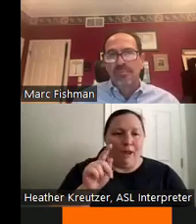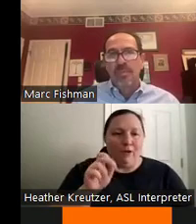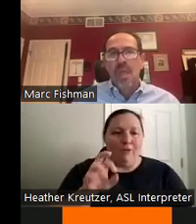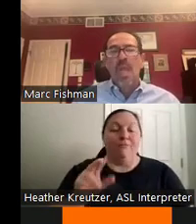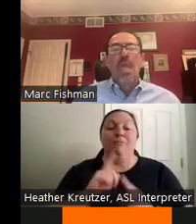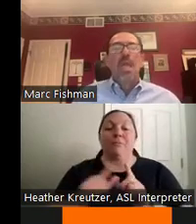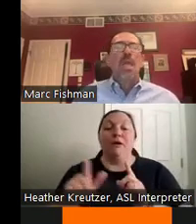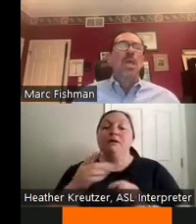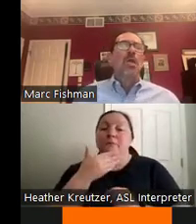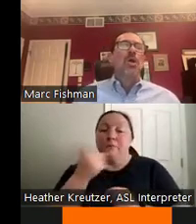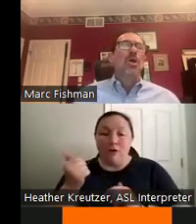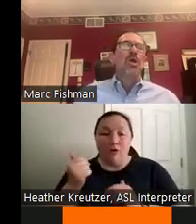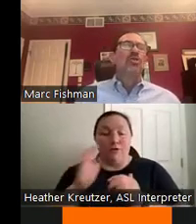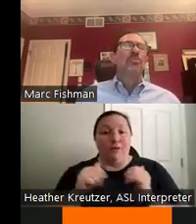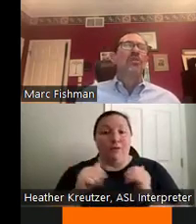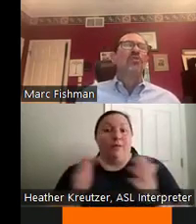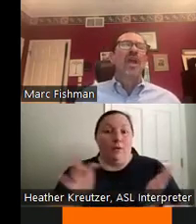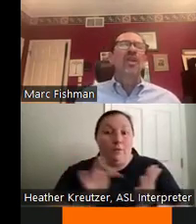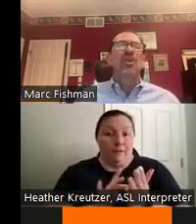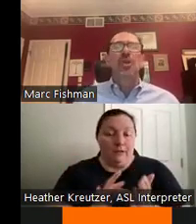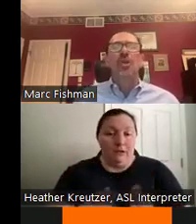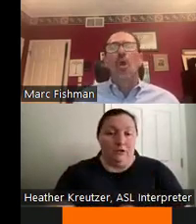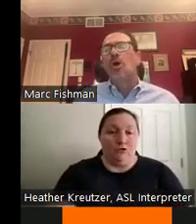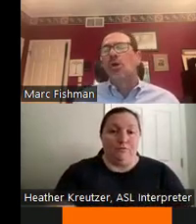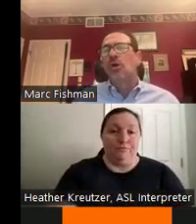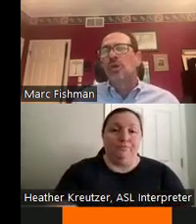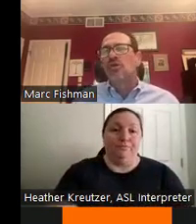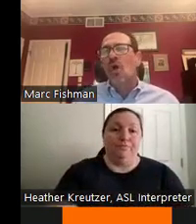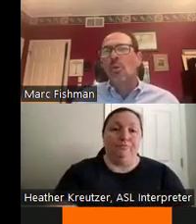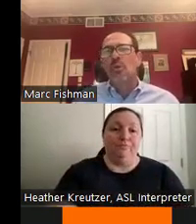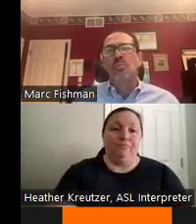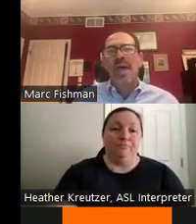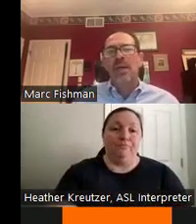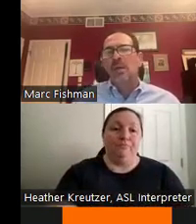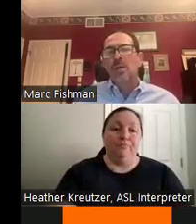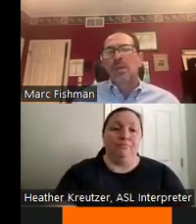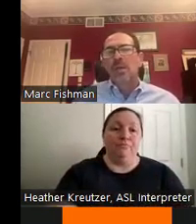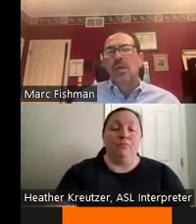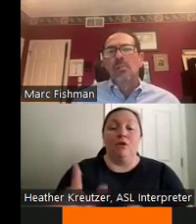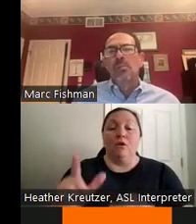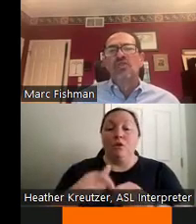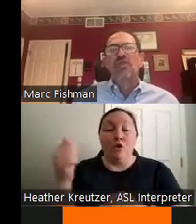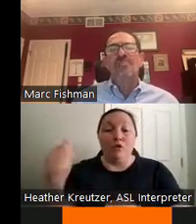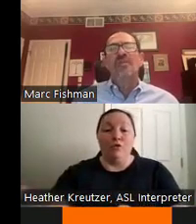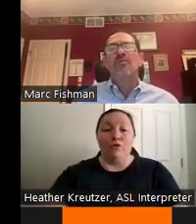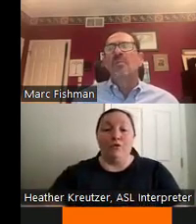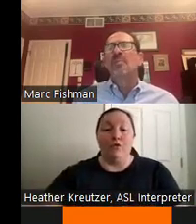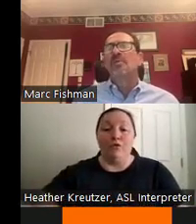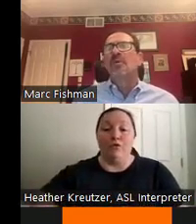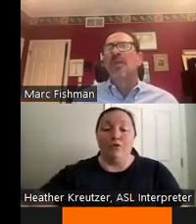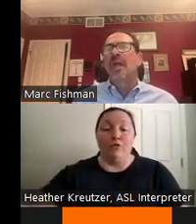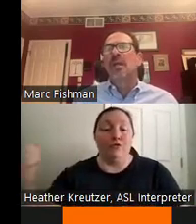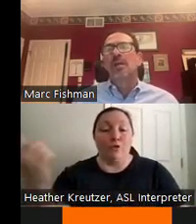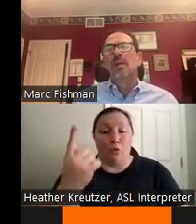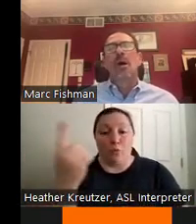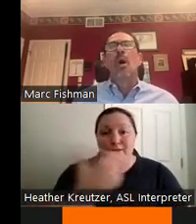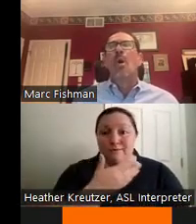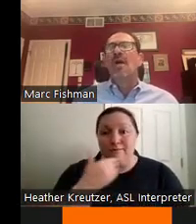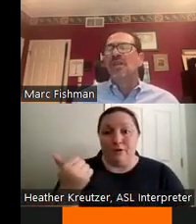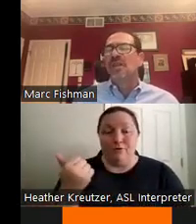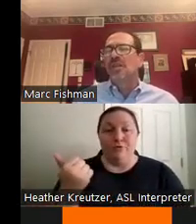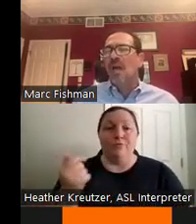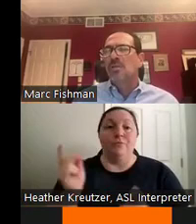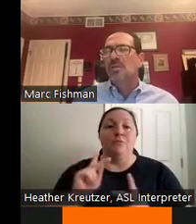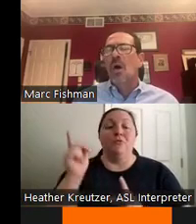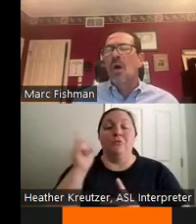medication. In terms of duration, longer is always better. It's tempting for people to think,